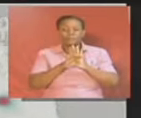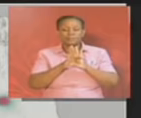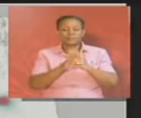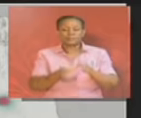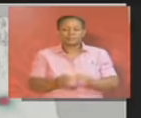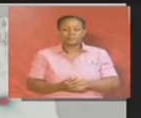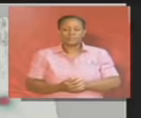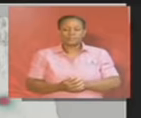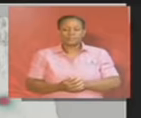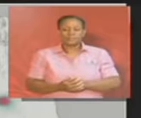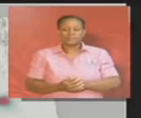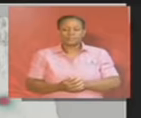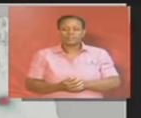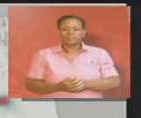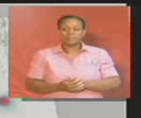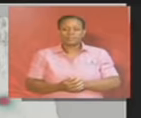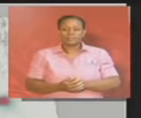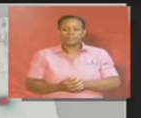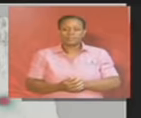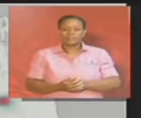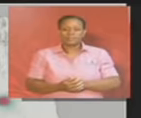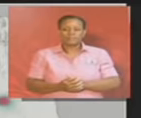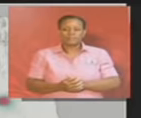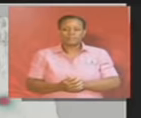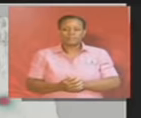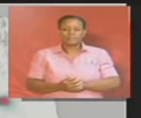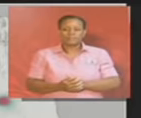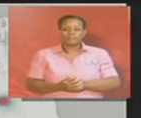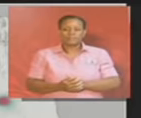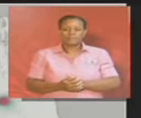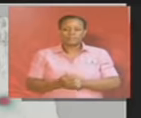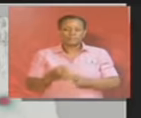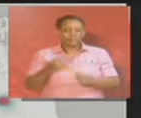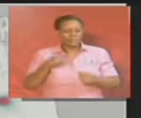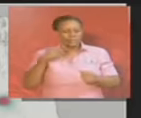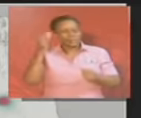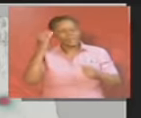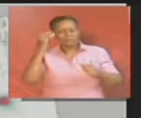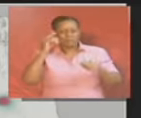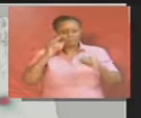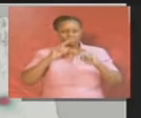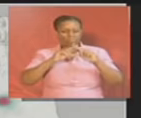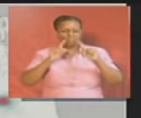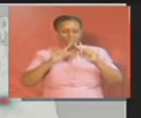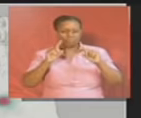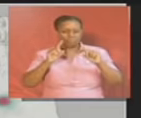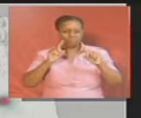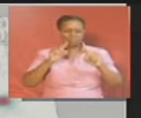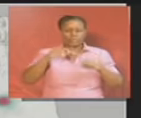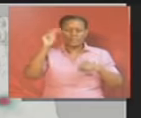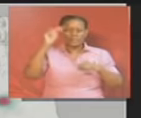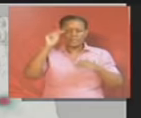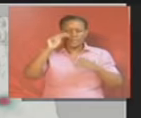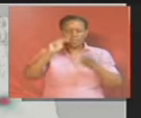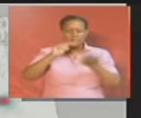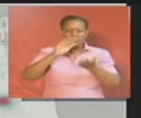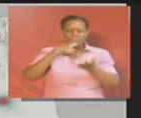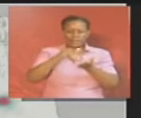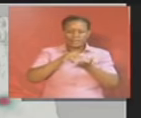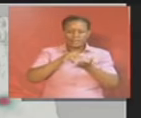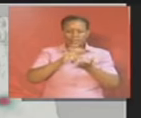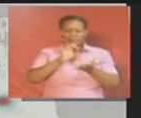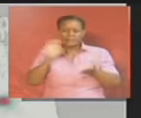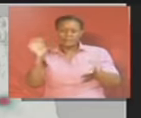counties broken down, we consider St. George East, West, and Central separately. However, when we aggregate all of the data and look at the density of cases across